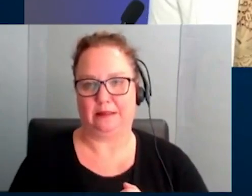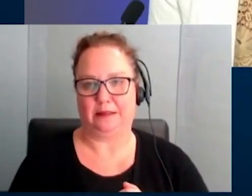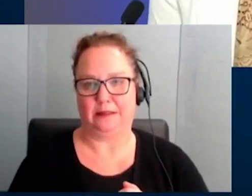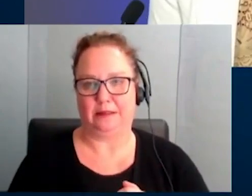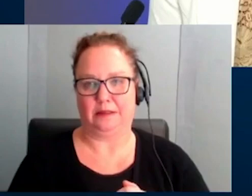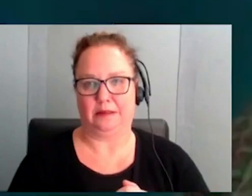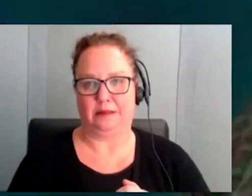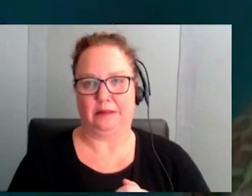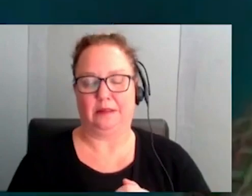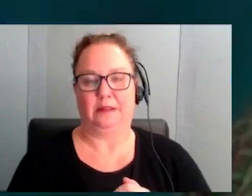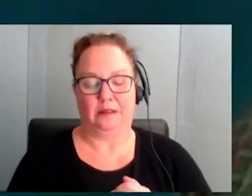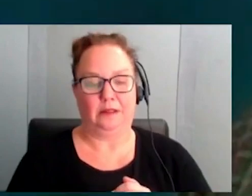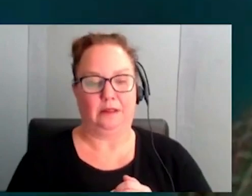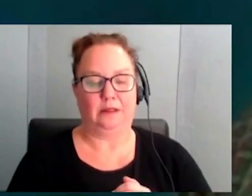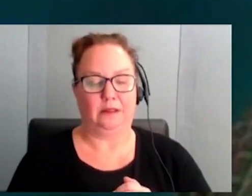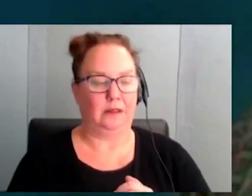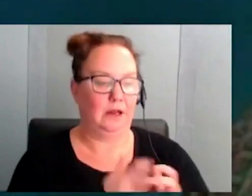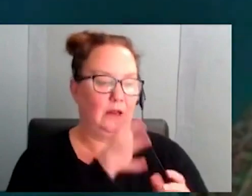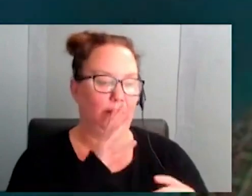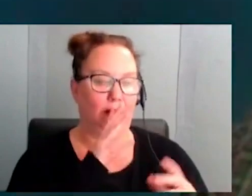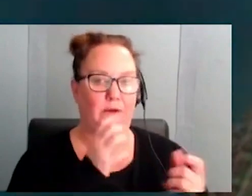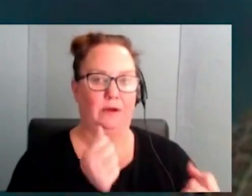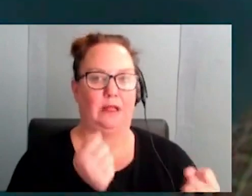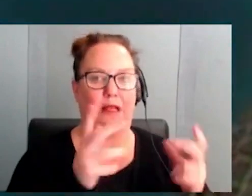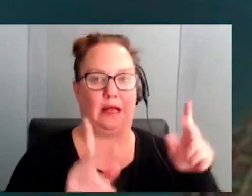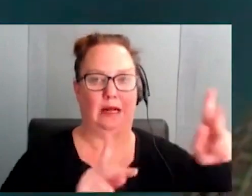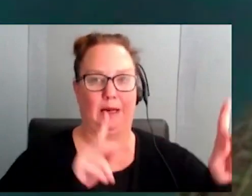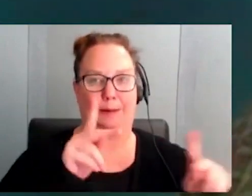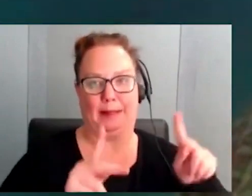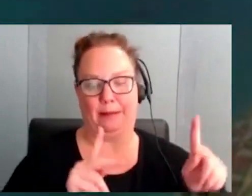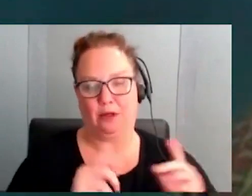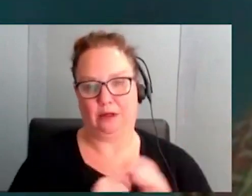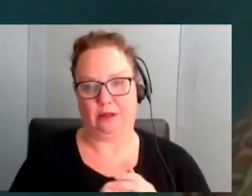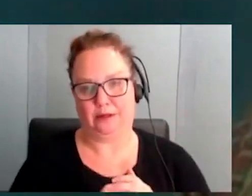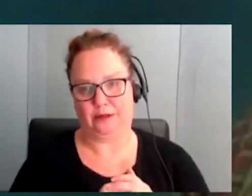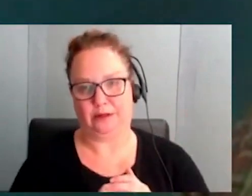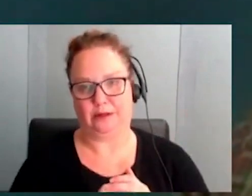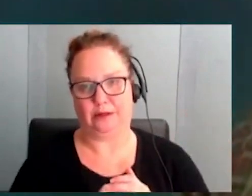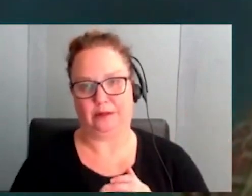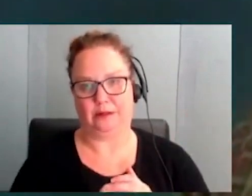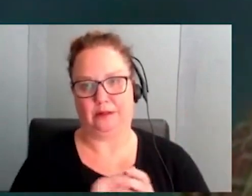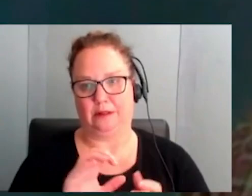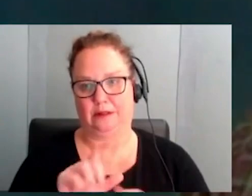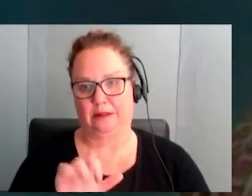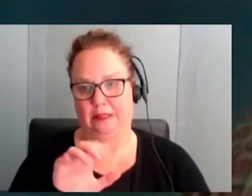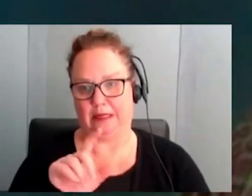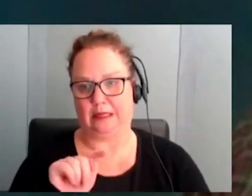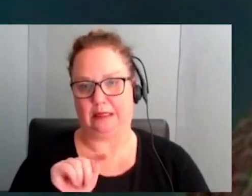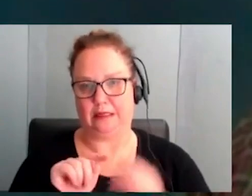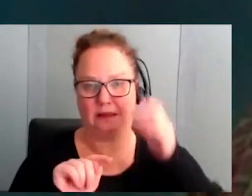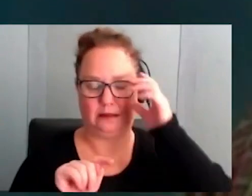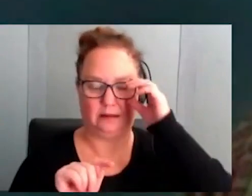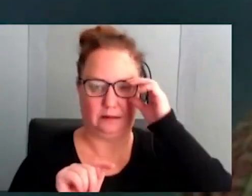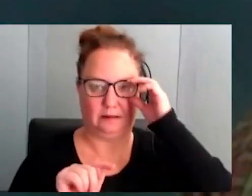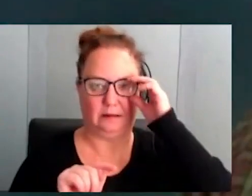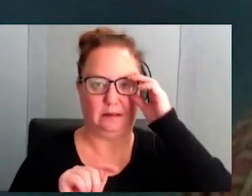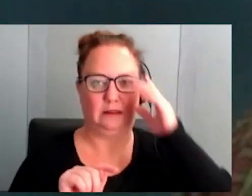It's coming with, and I've talked to a lot of people, like Clint, who started